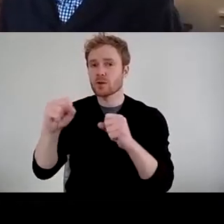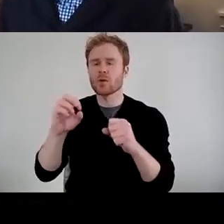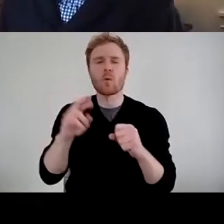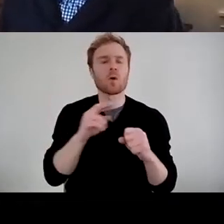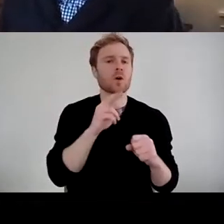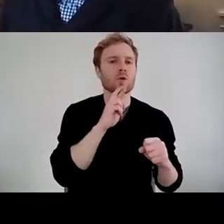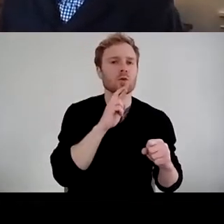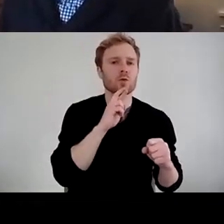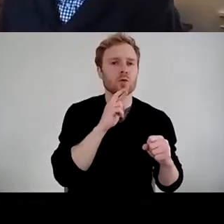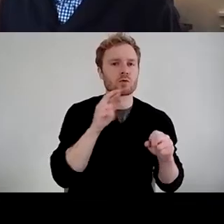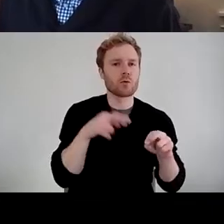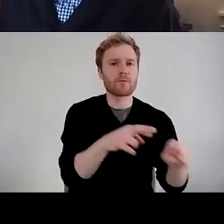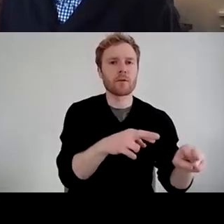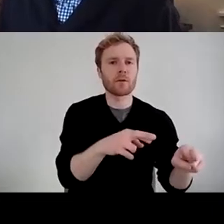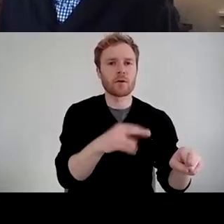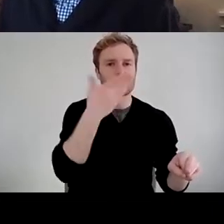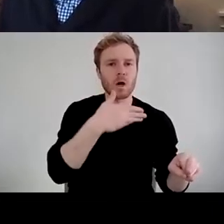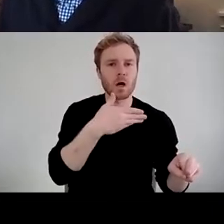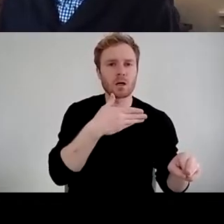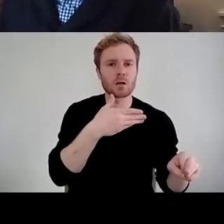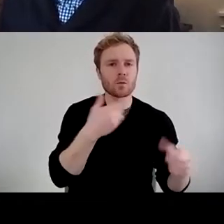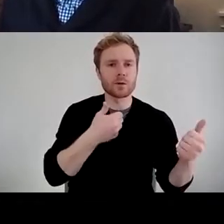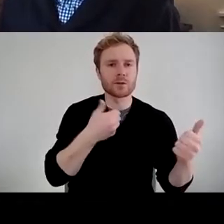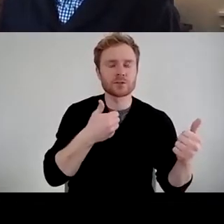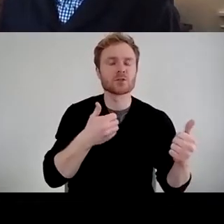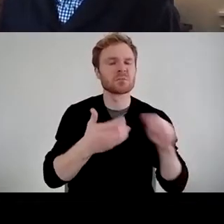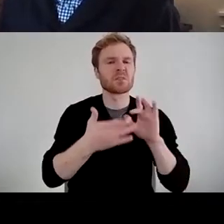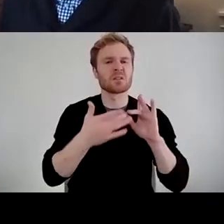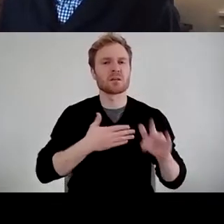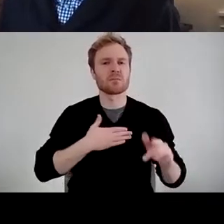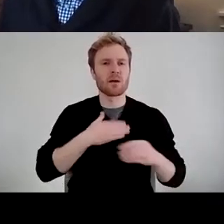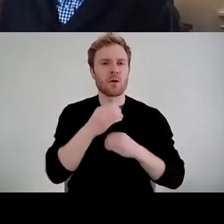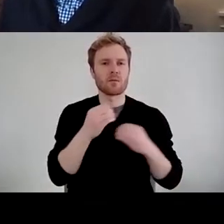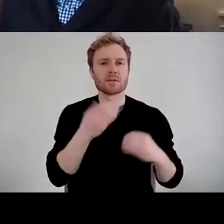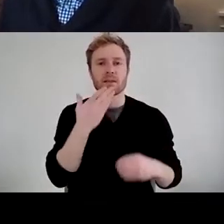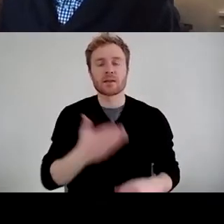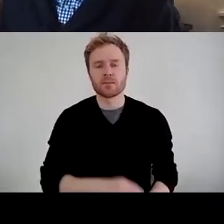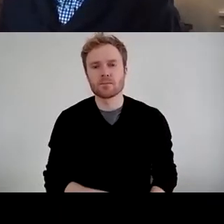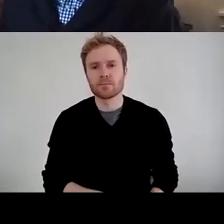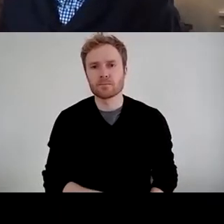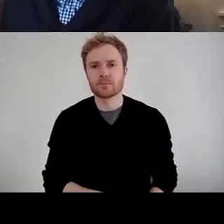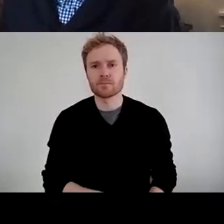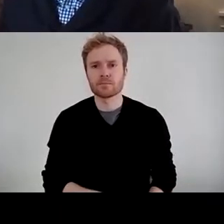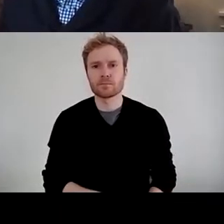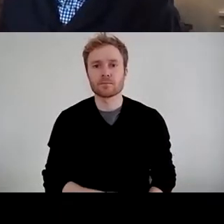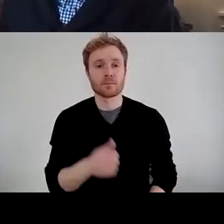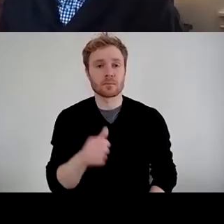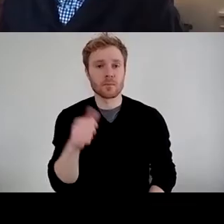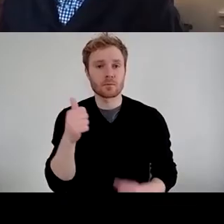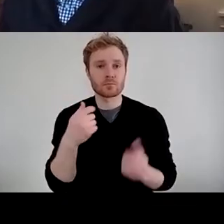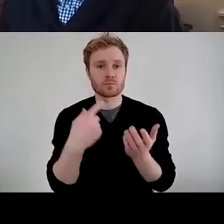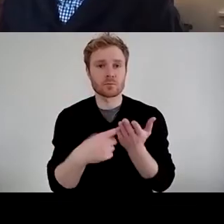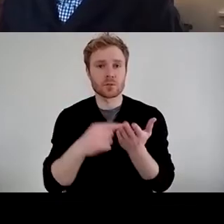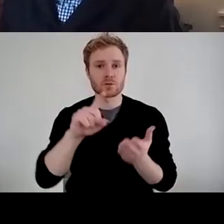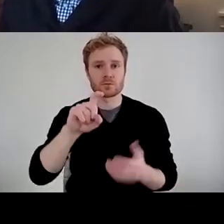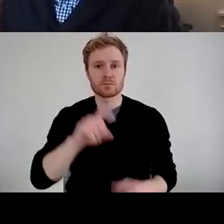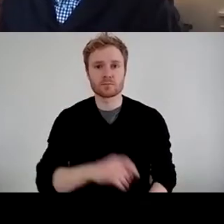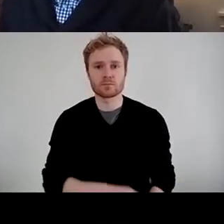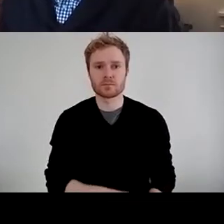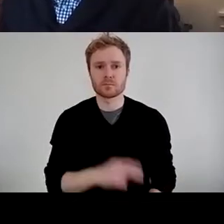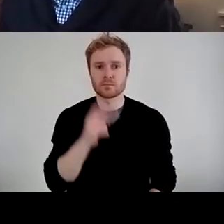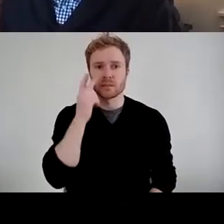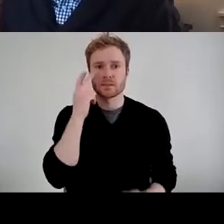I don't want to delay the meeting. If whoever might be listening from Public Works, if they could just reach out to the office. I'm just curious